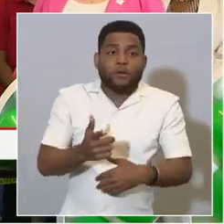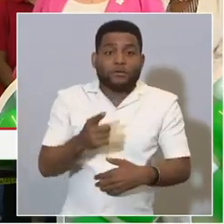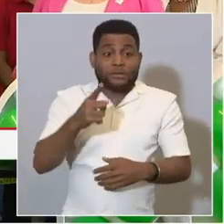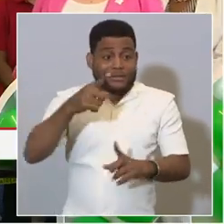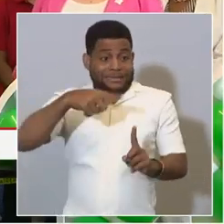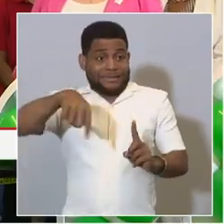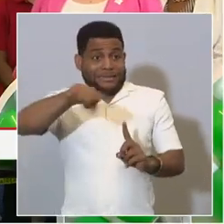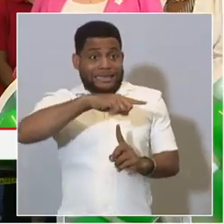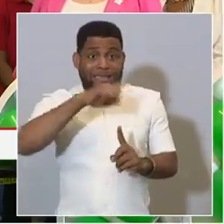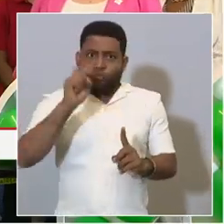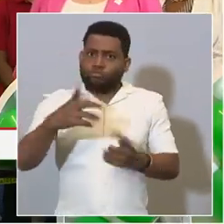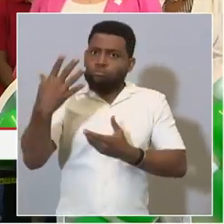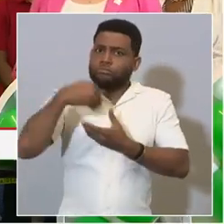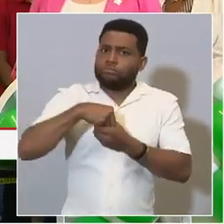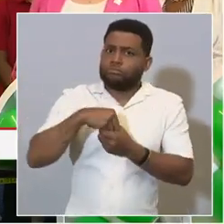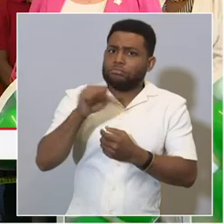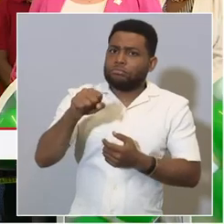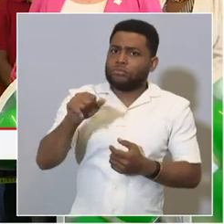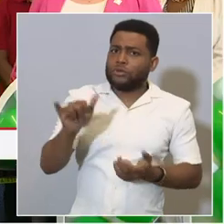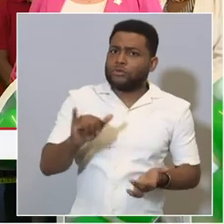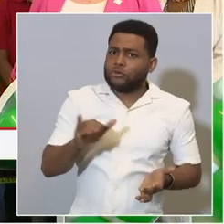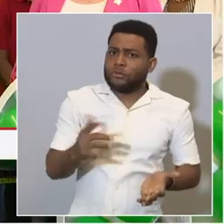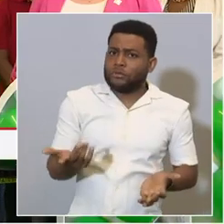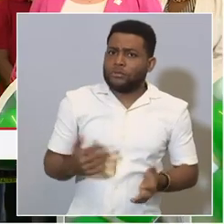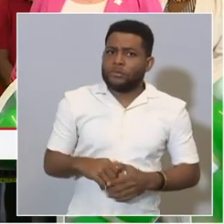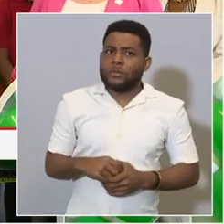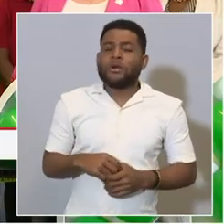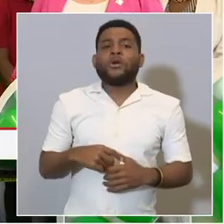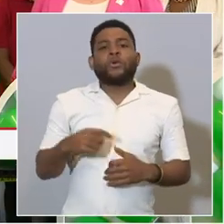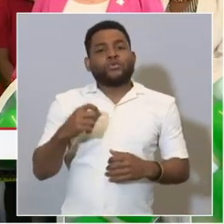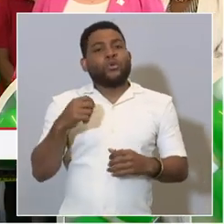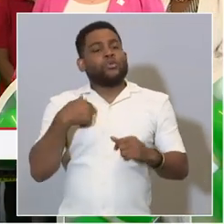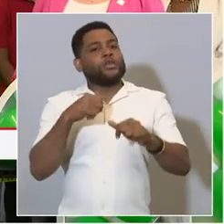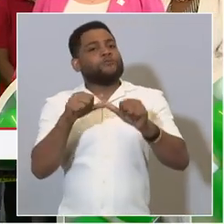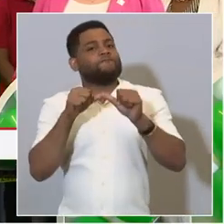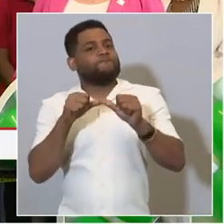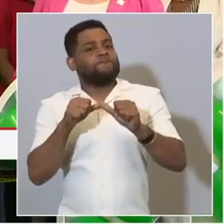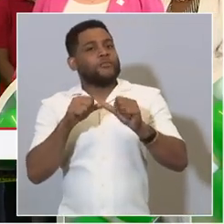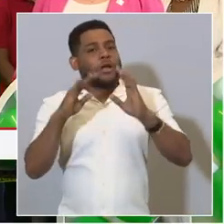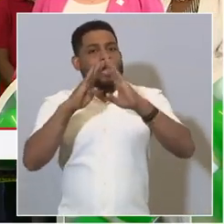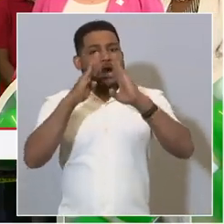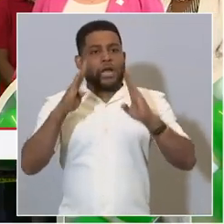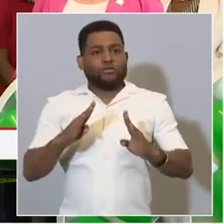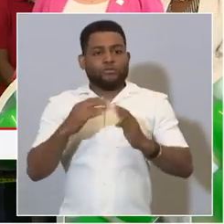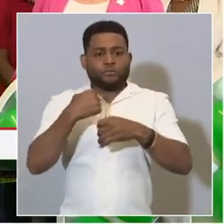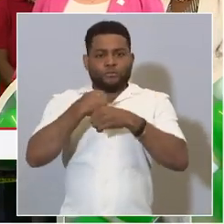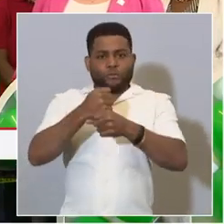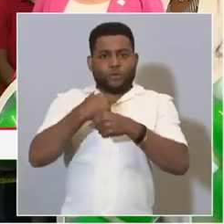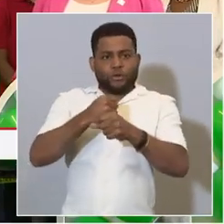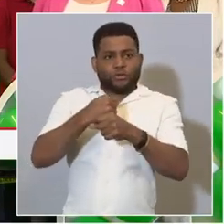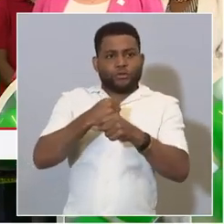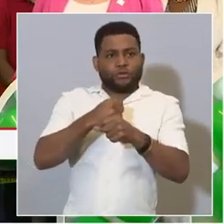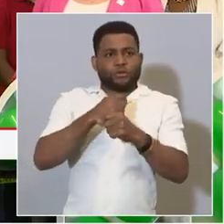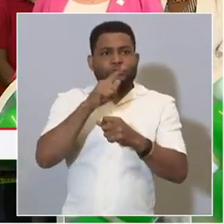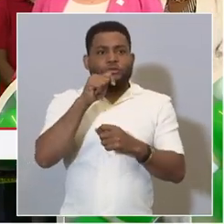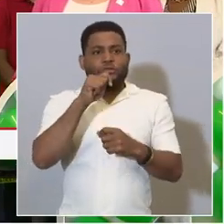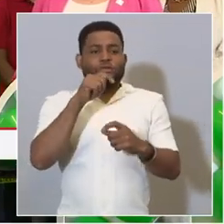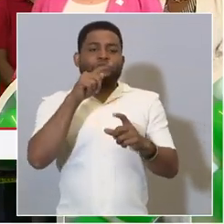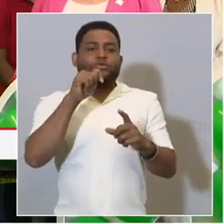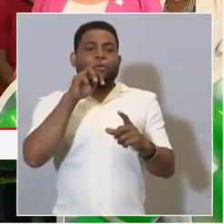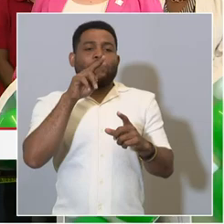part of that. So we continue, the Housing Production Trust Fund is not that tool, but we continue to look for